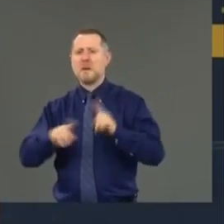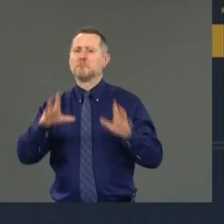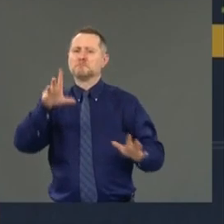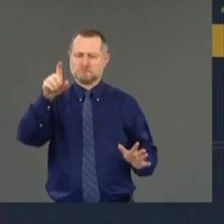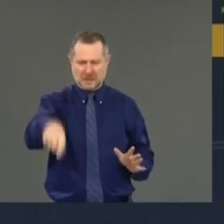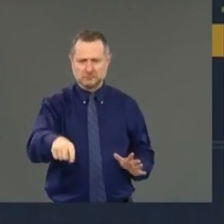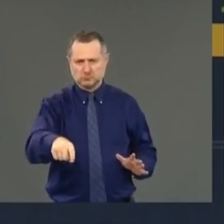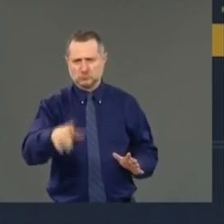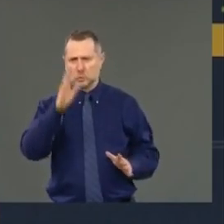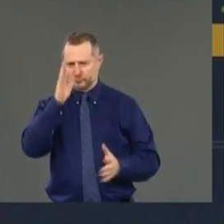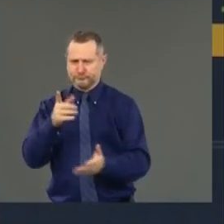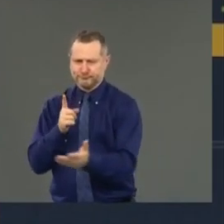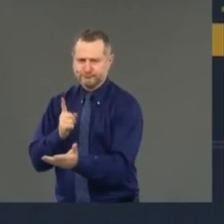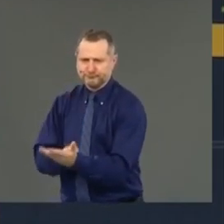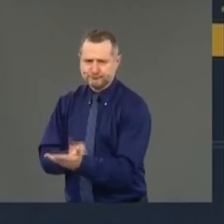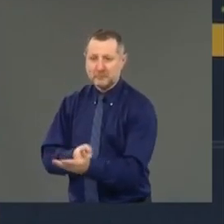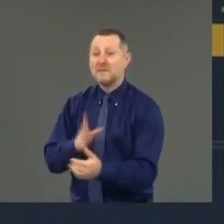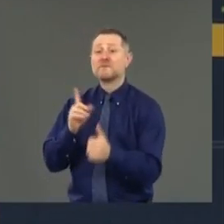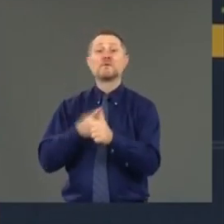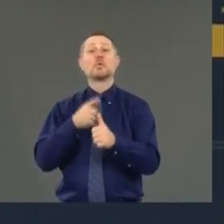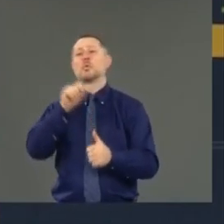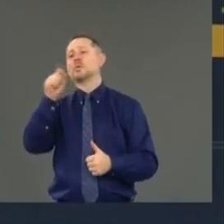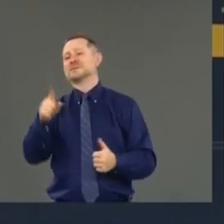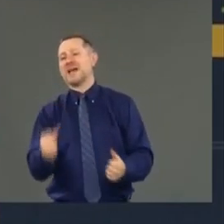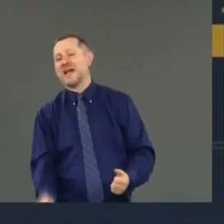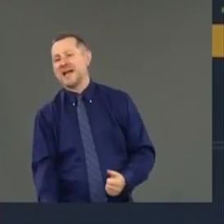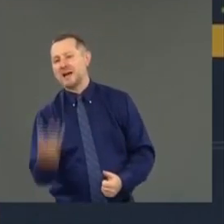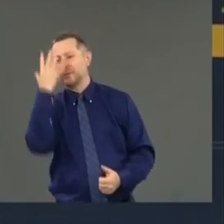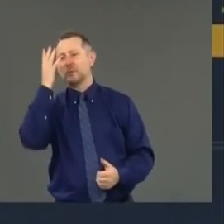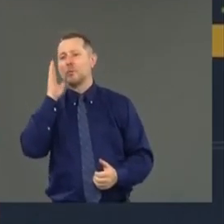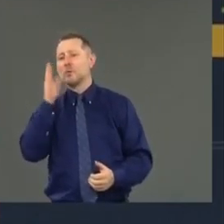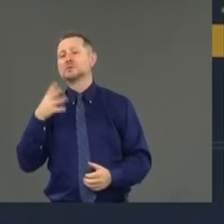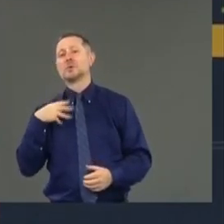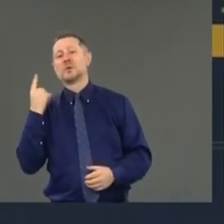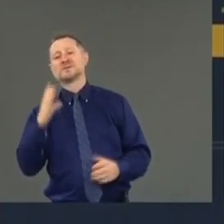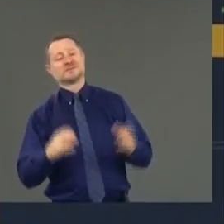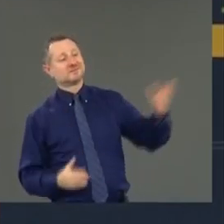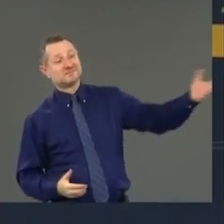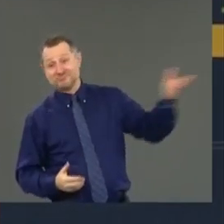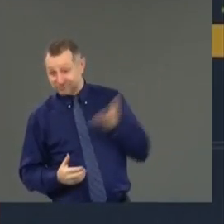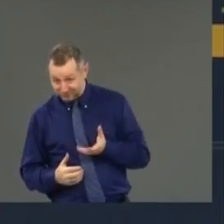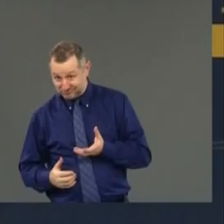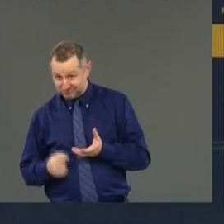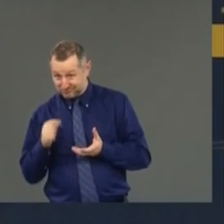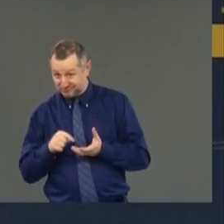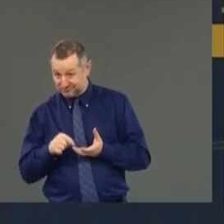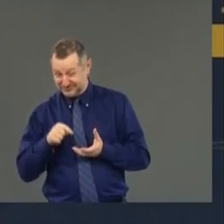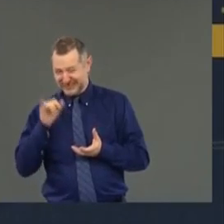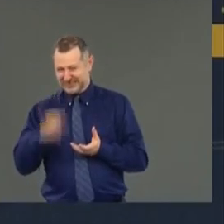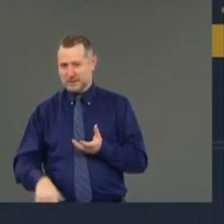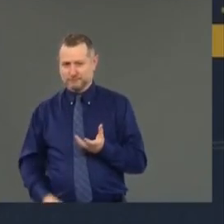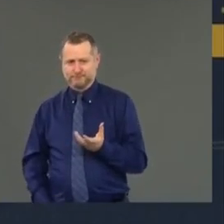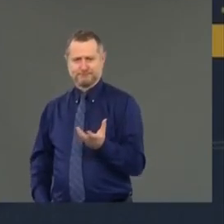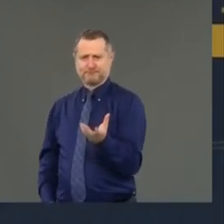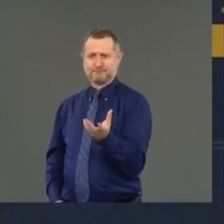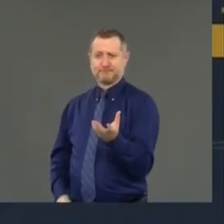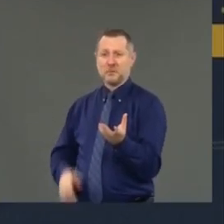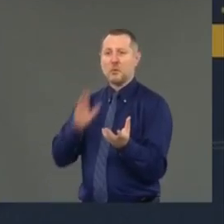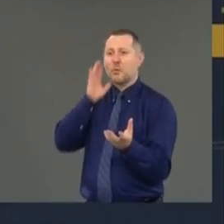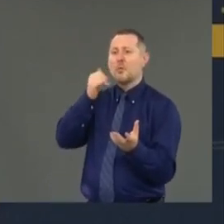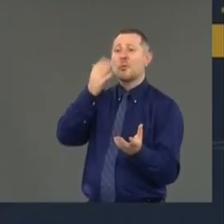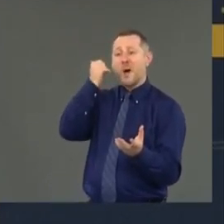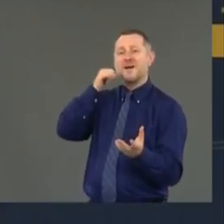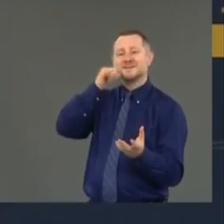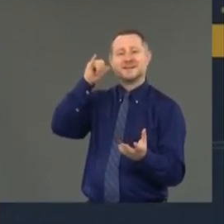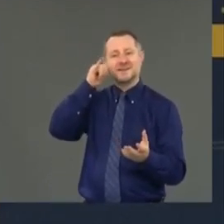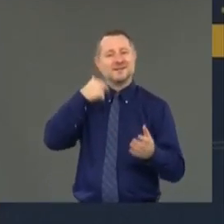The first question is, how much aid do we get from Washington? That we're working on. That's why I was there yesterday. That's what I was making the point against state and